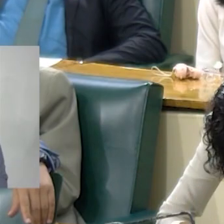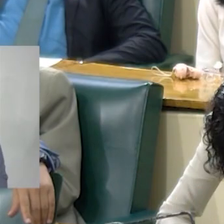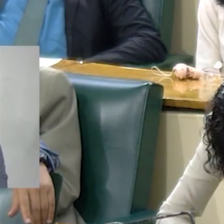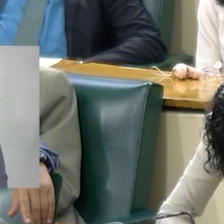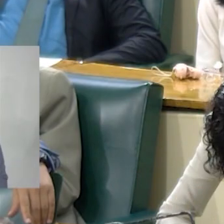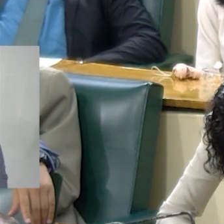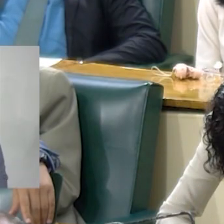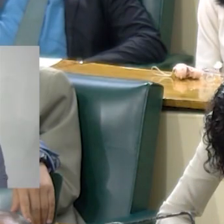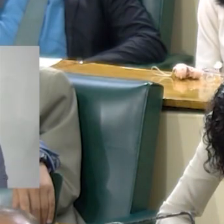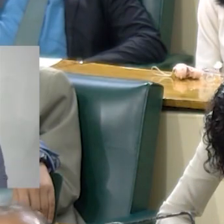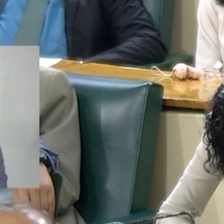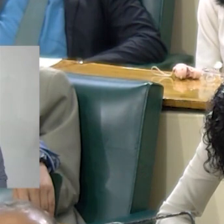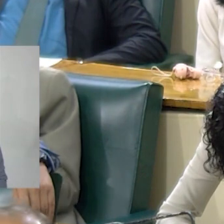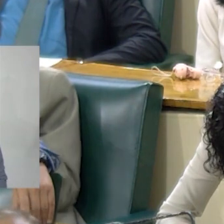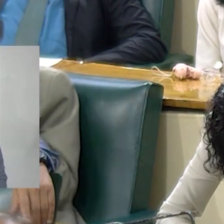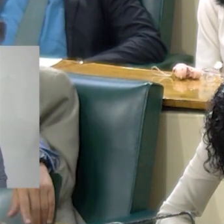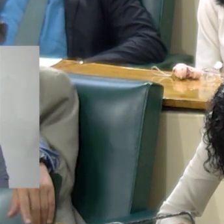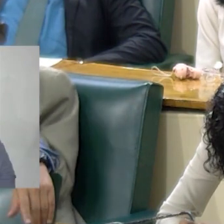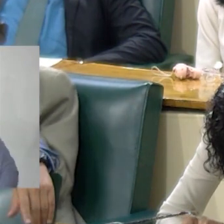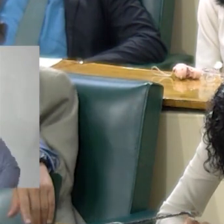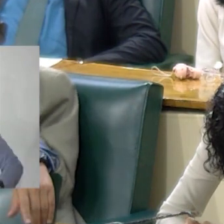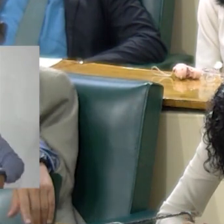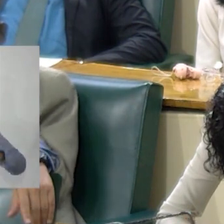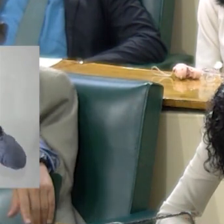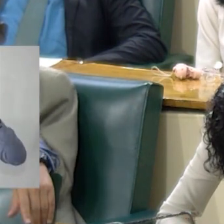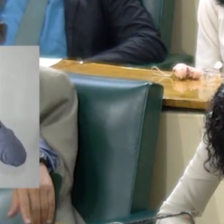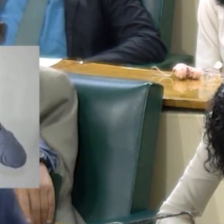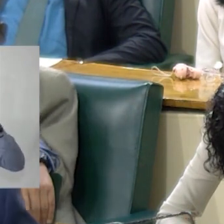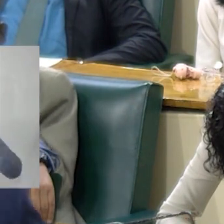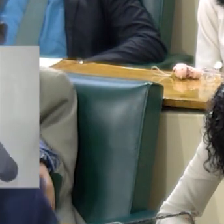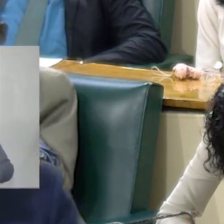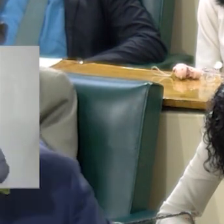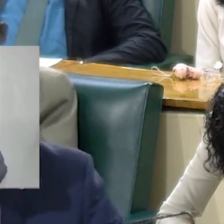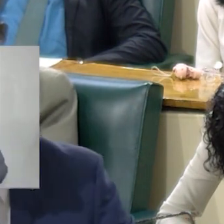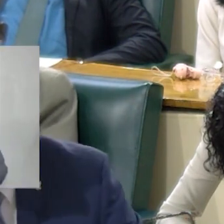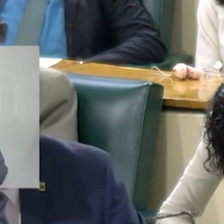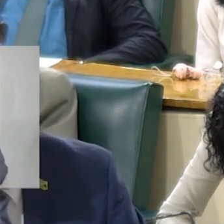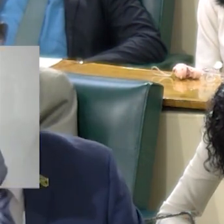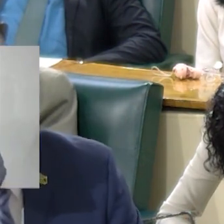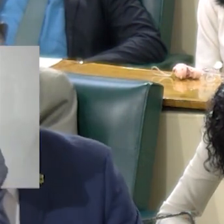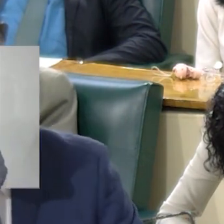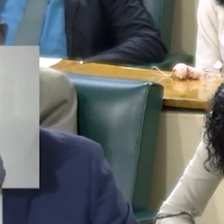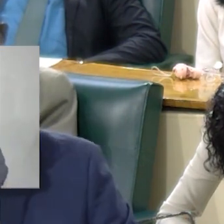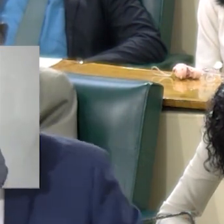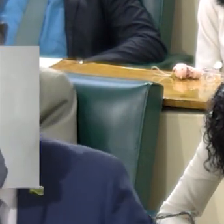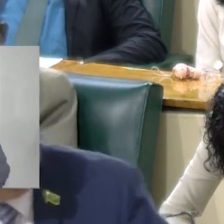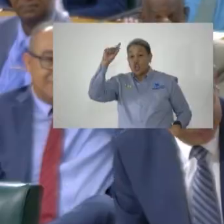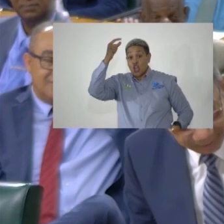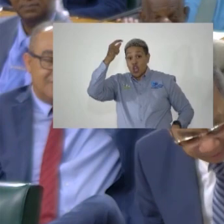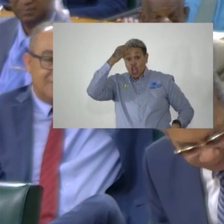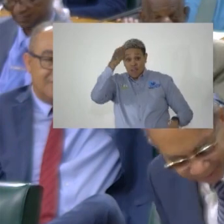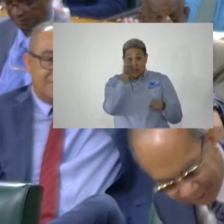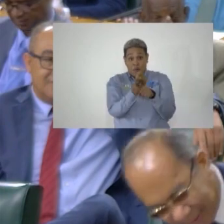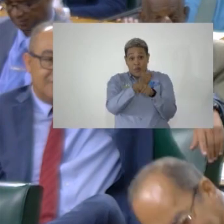So, Madam Speaker, there are 40 public sector unions